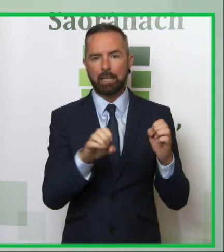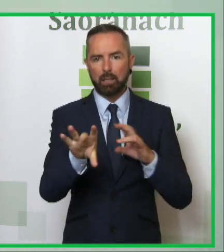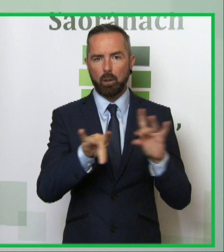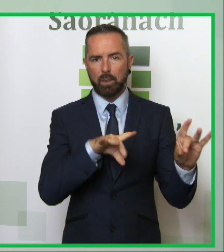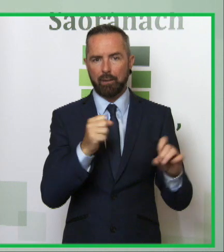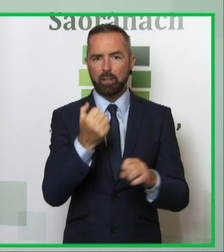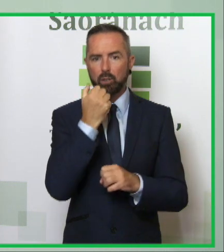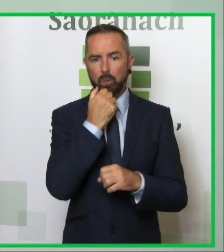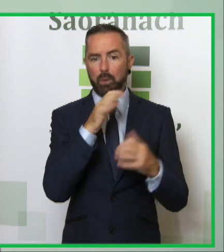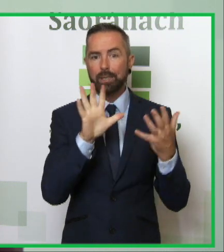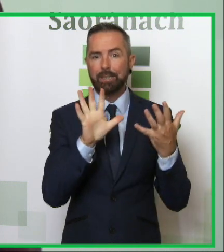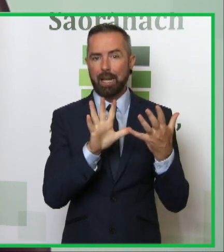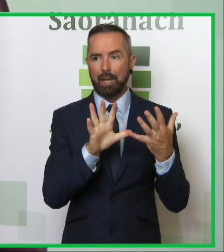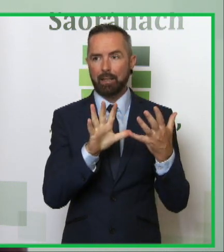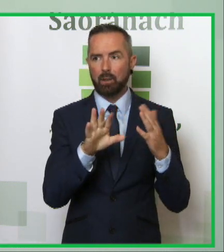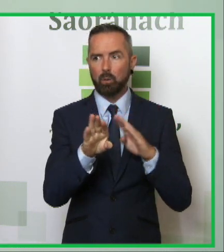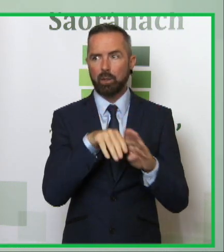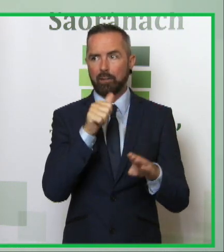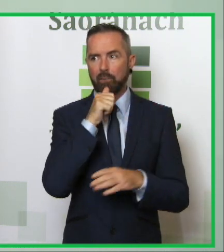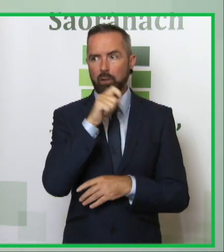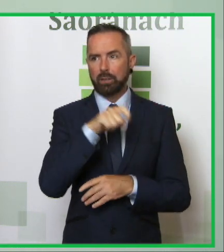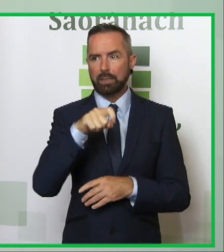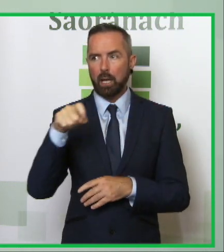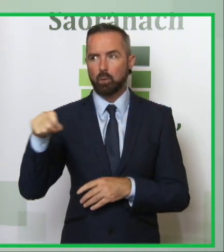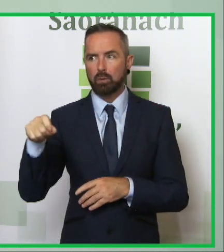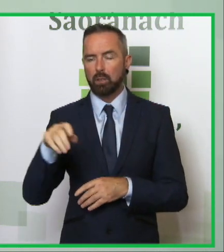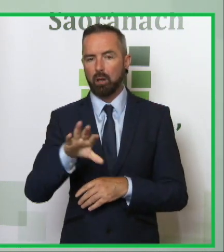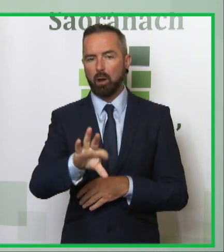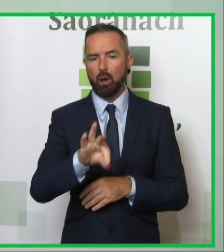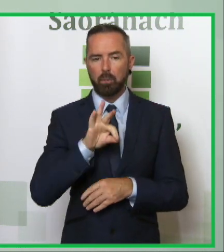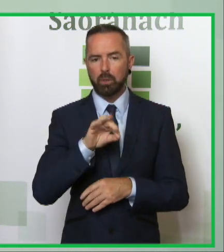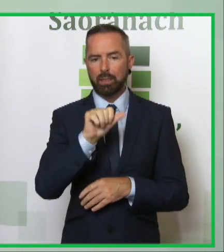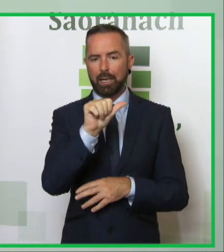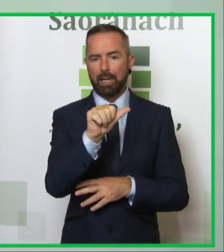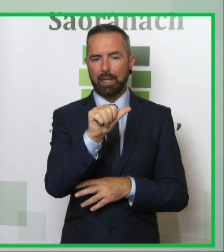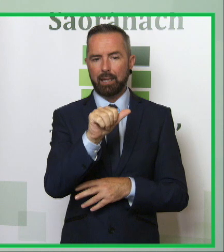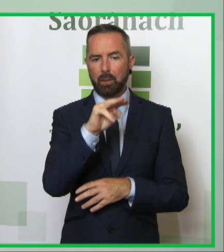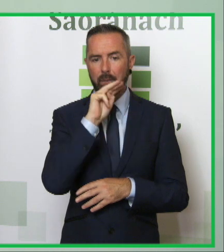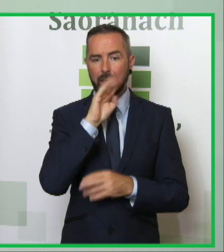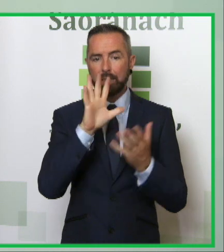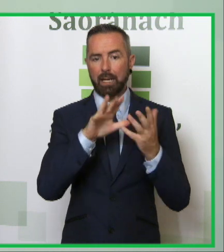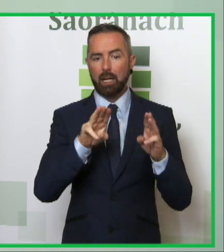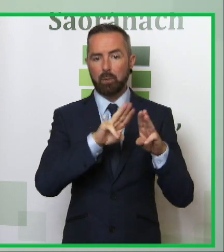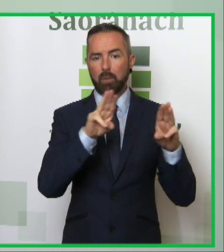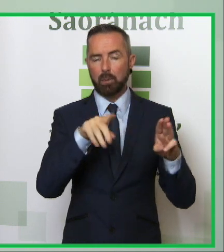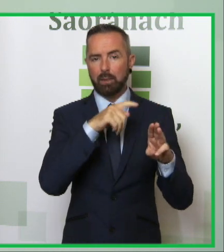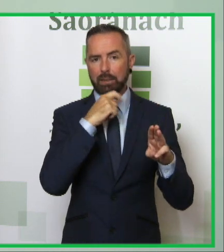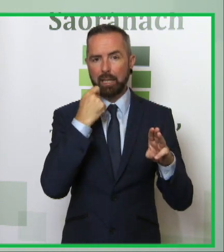number 10 under first count in option A, status quo, means 10 people gave